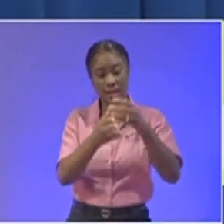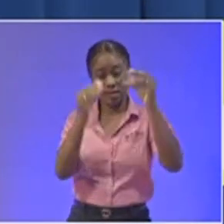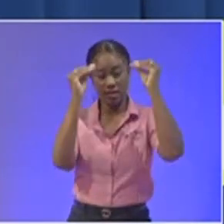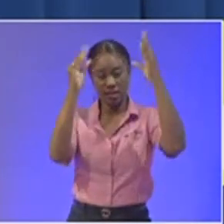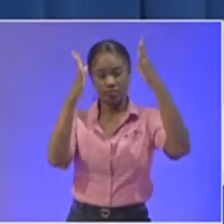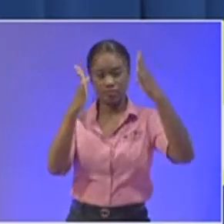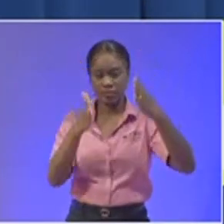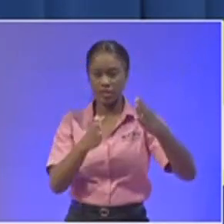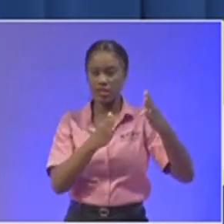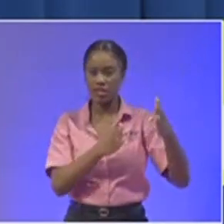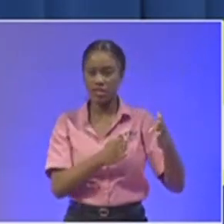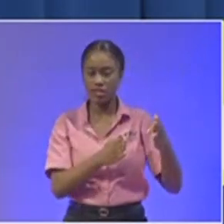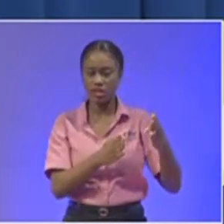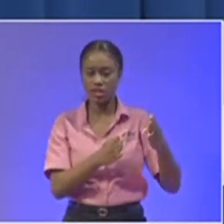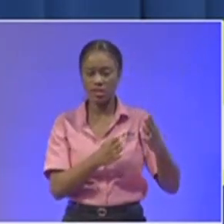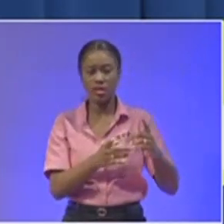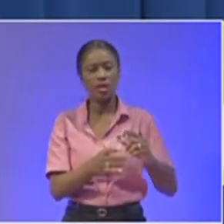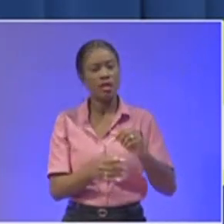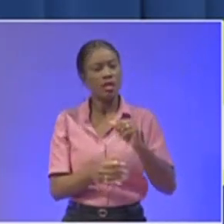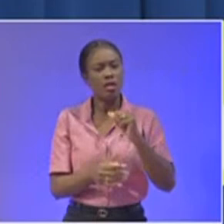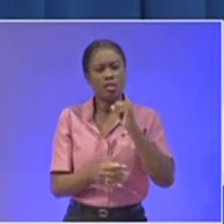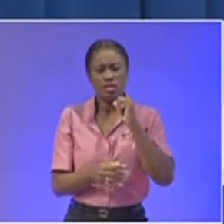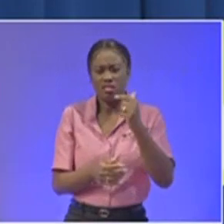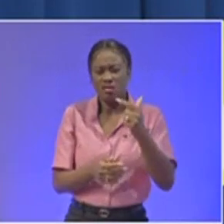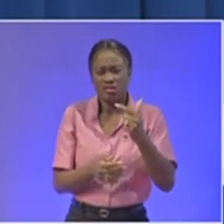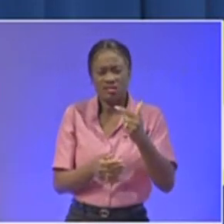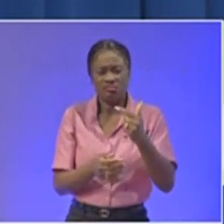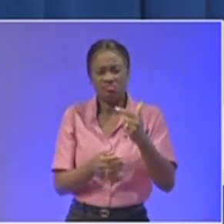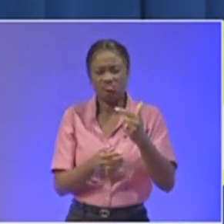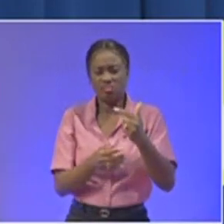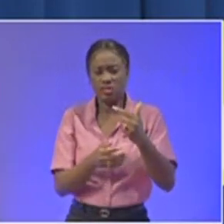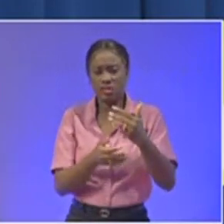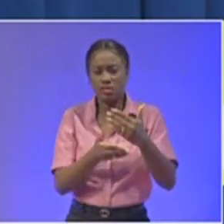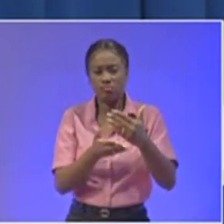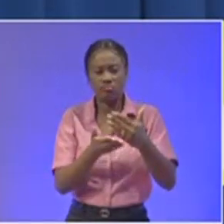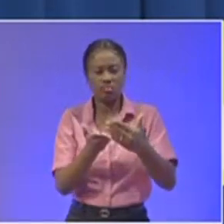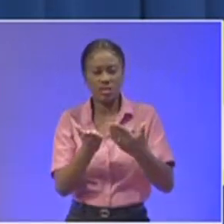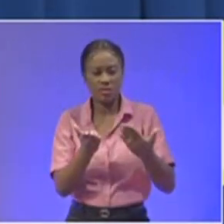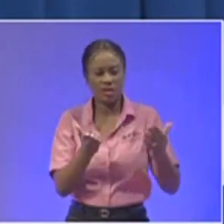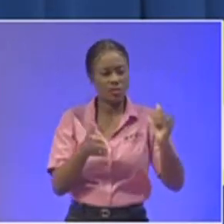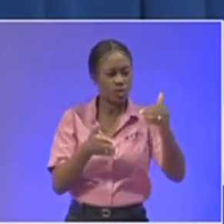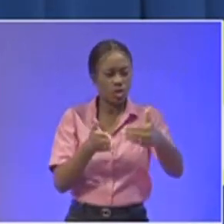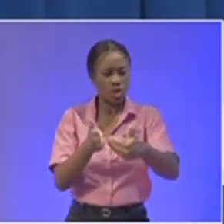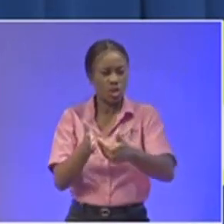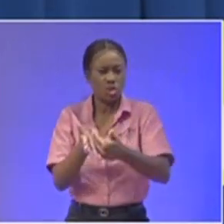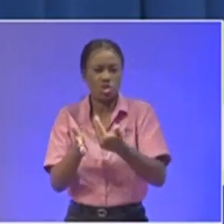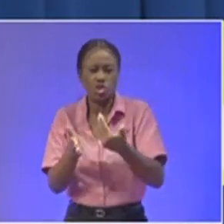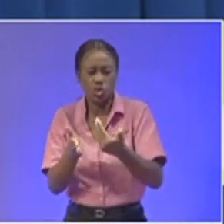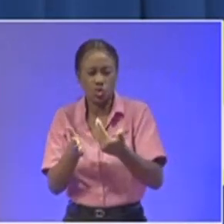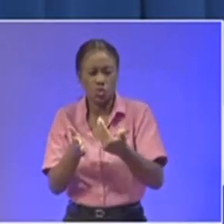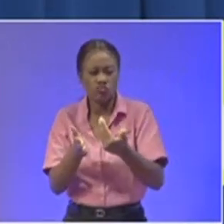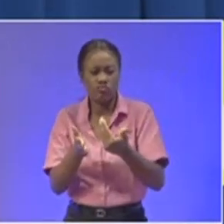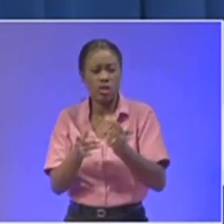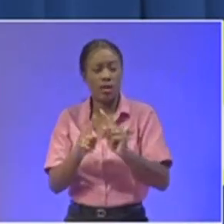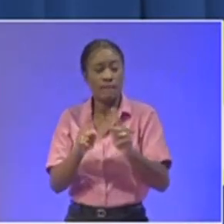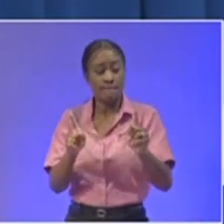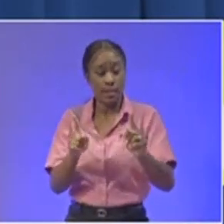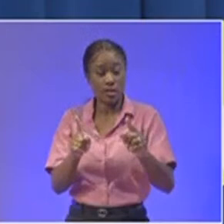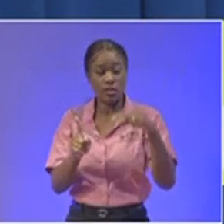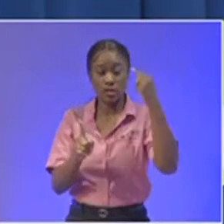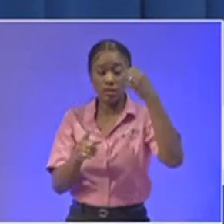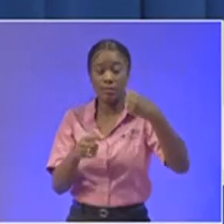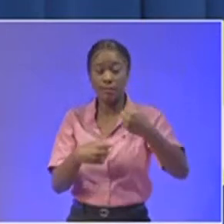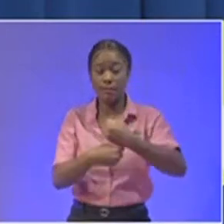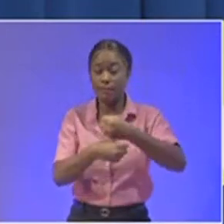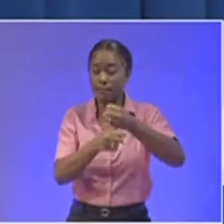teachers with not just some aspect of what is new in terms of what we work, but ensuring that